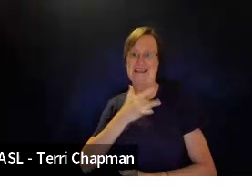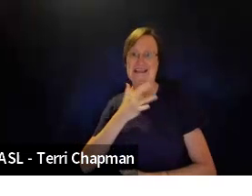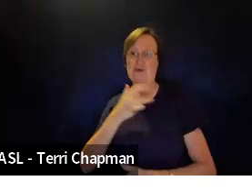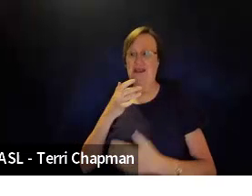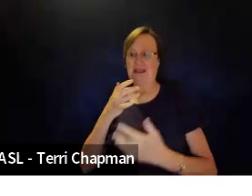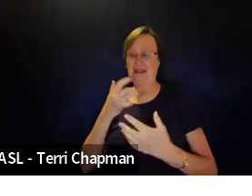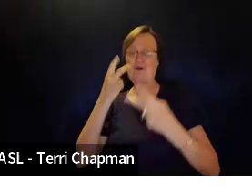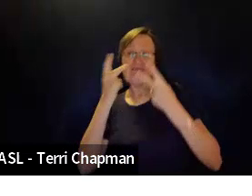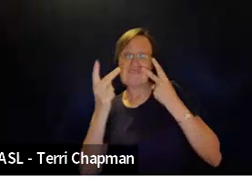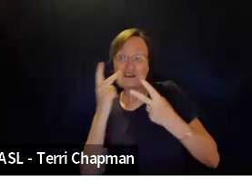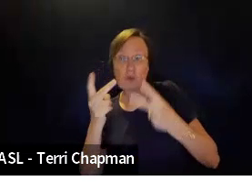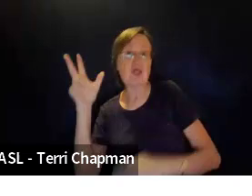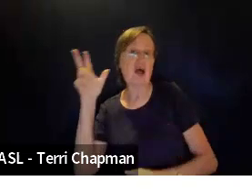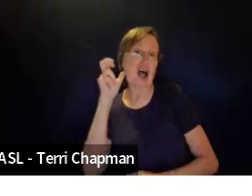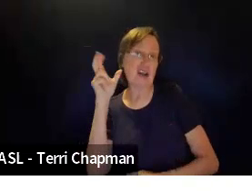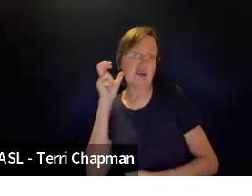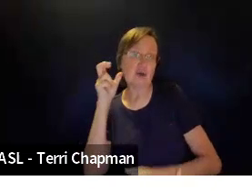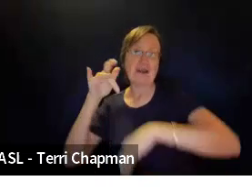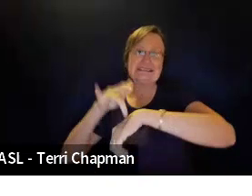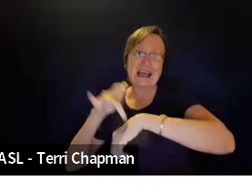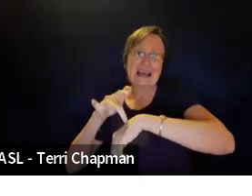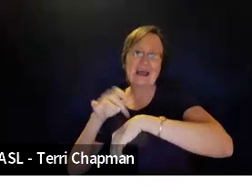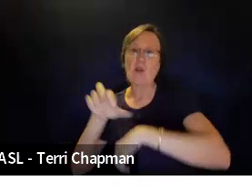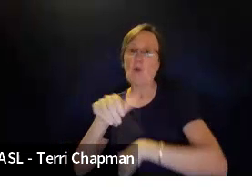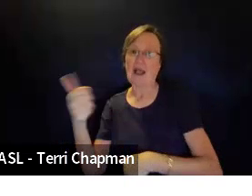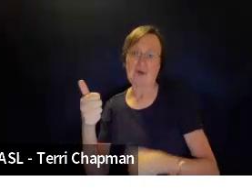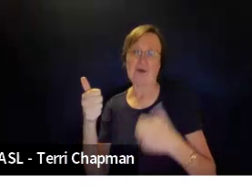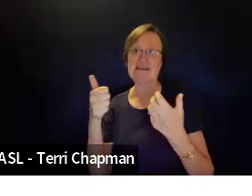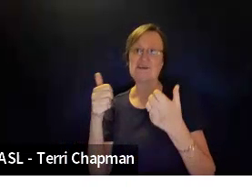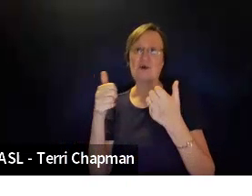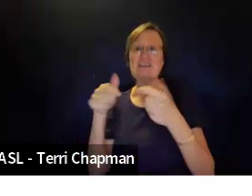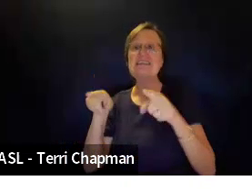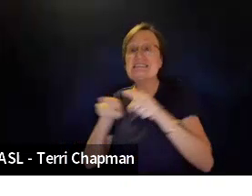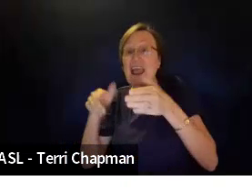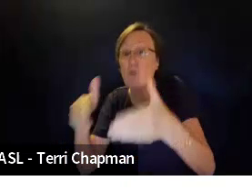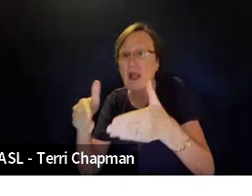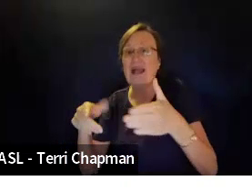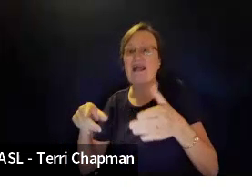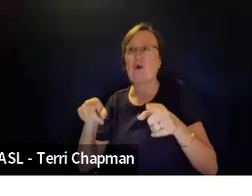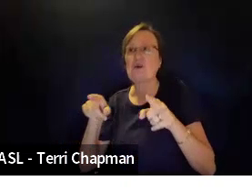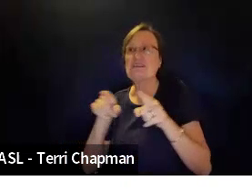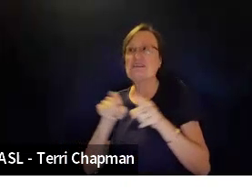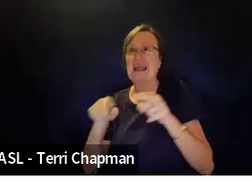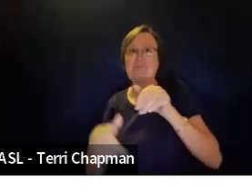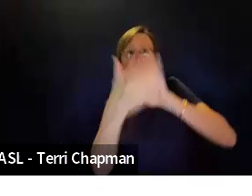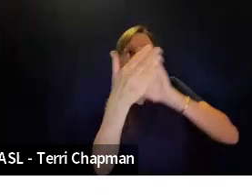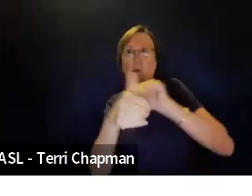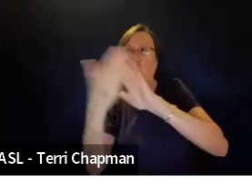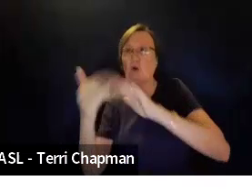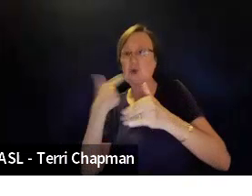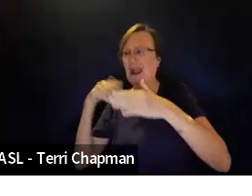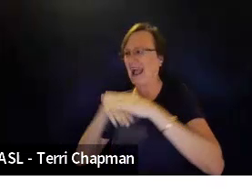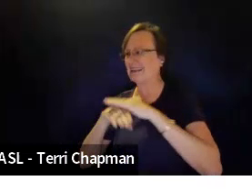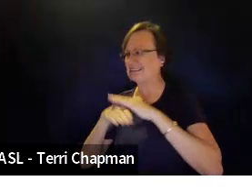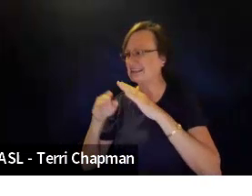tactile, or otherwise, in the same way and with the same mechanisms for accessing a device or